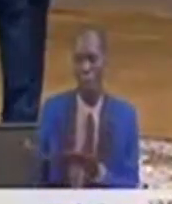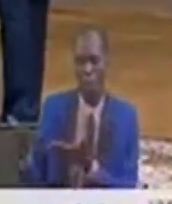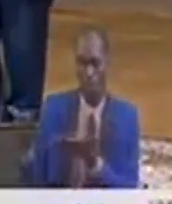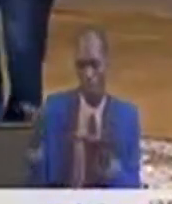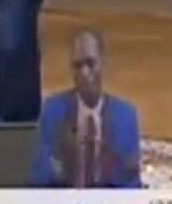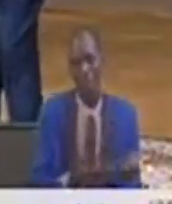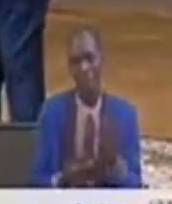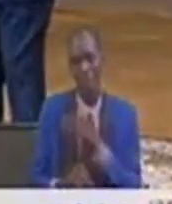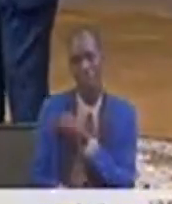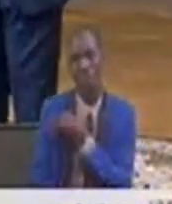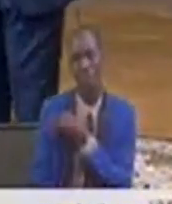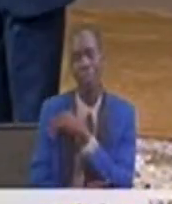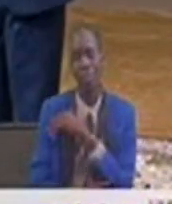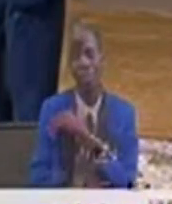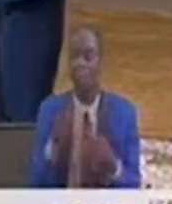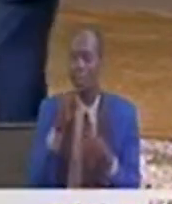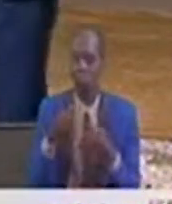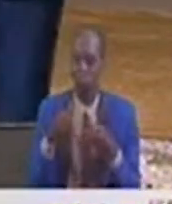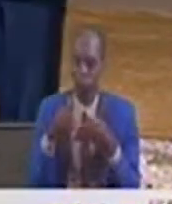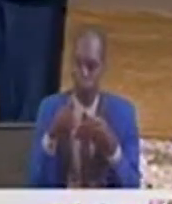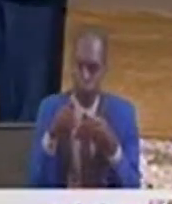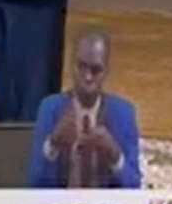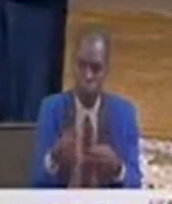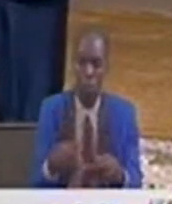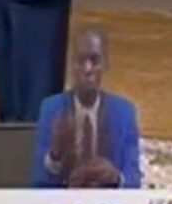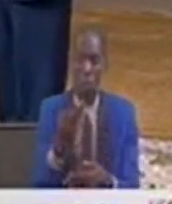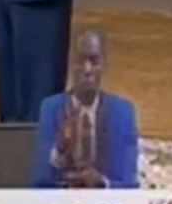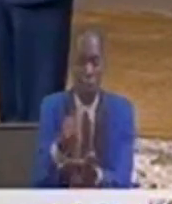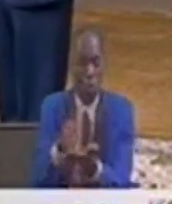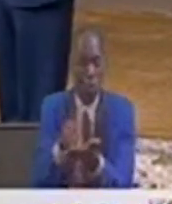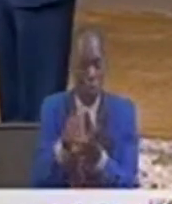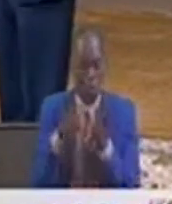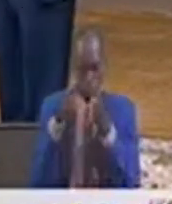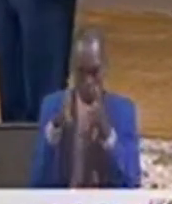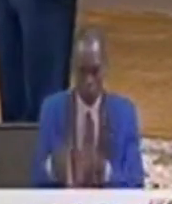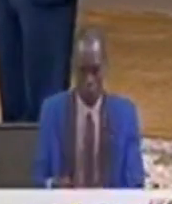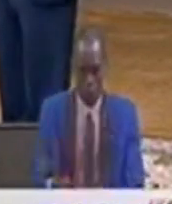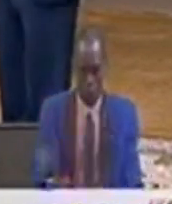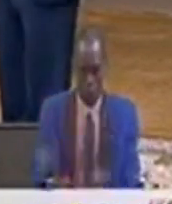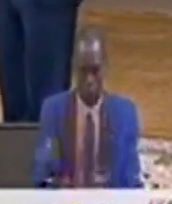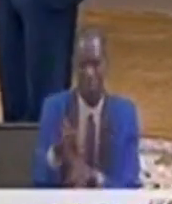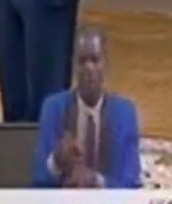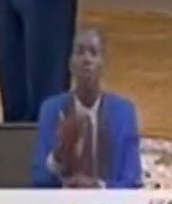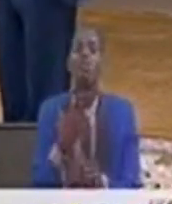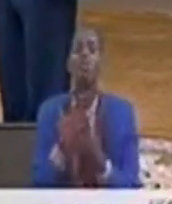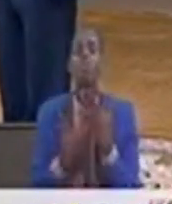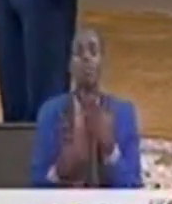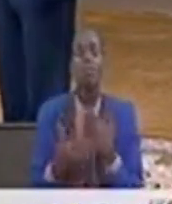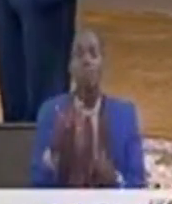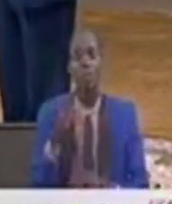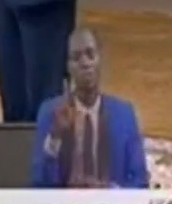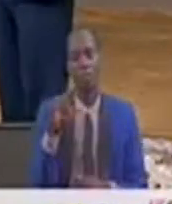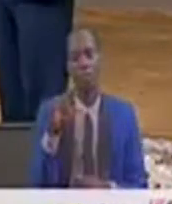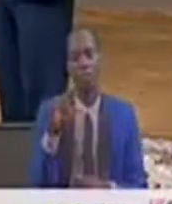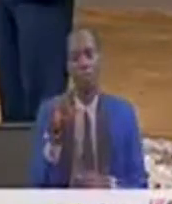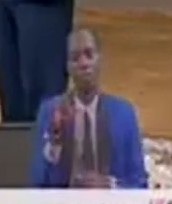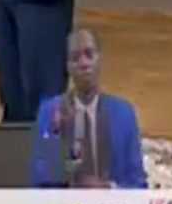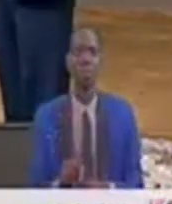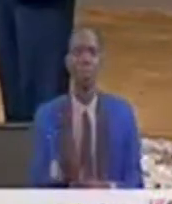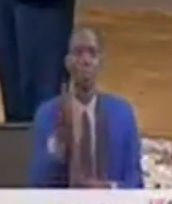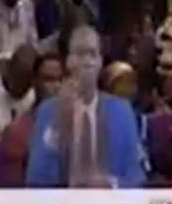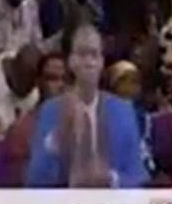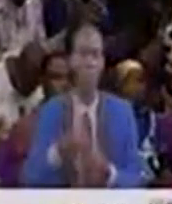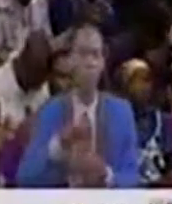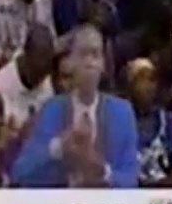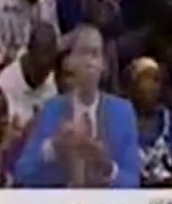drawn away, is led away of his own lust and enticed. And then in verse 15, it